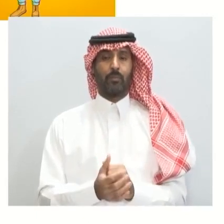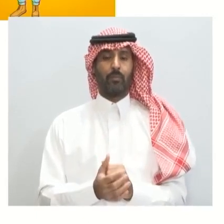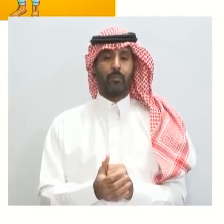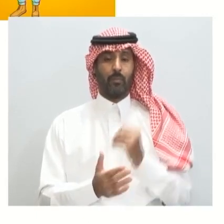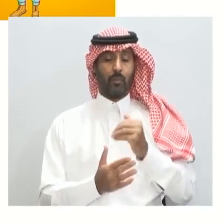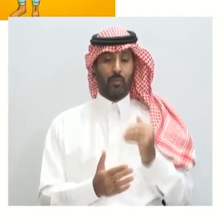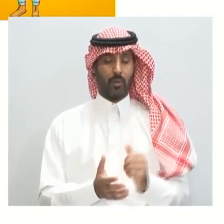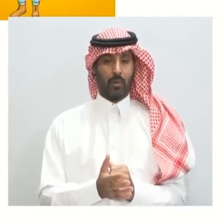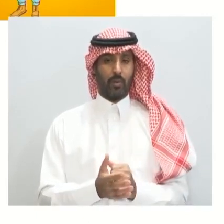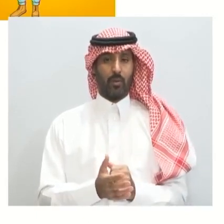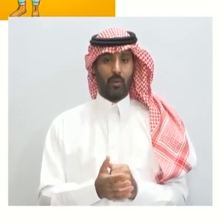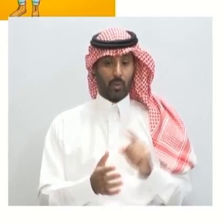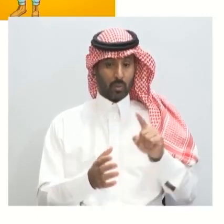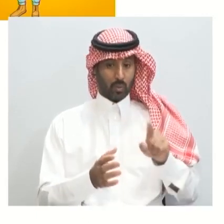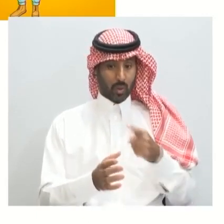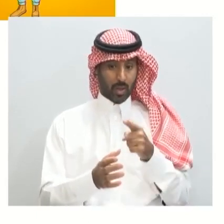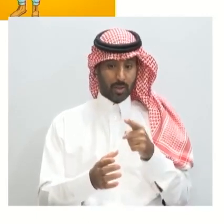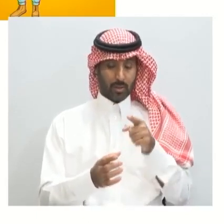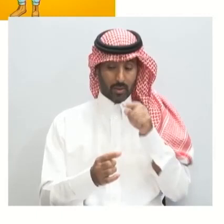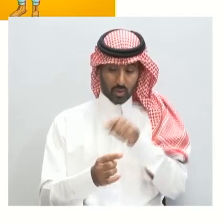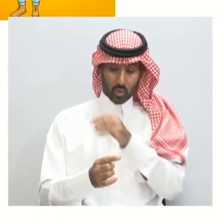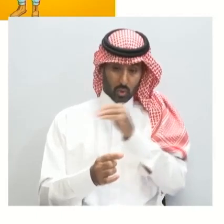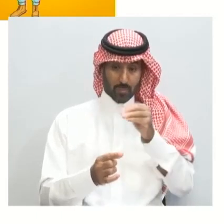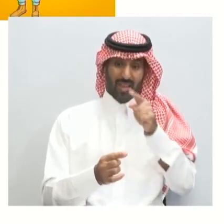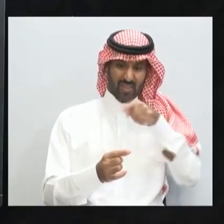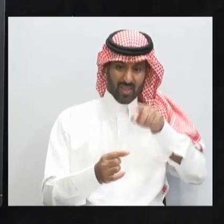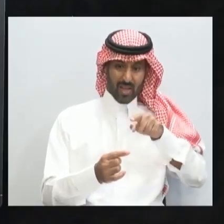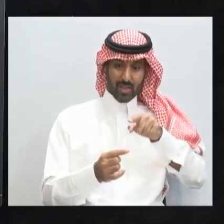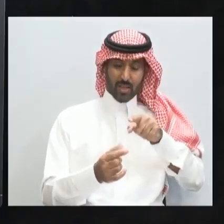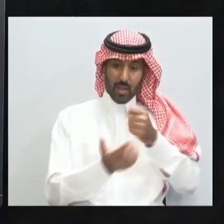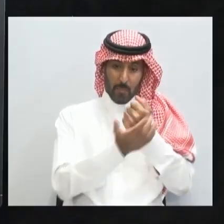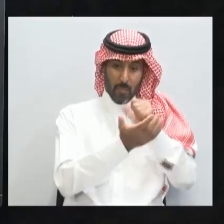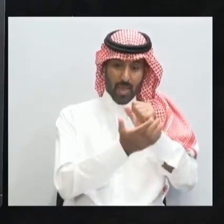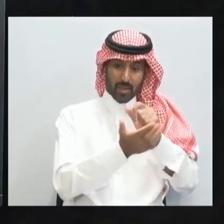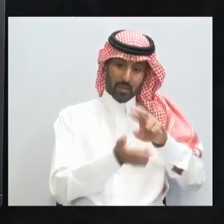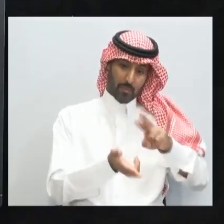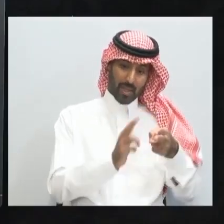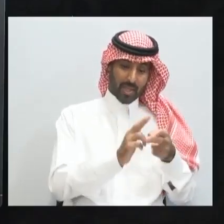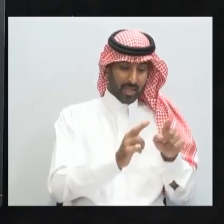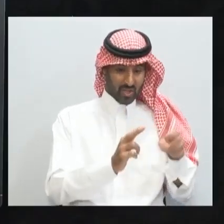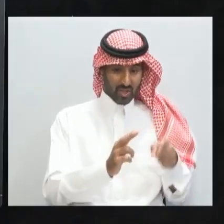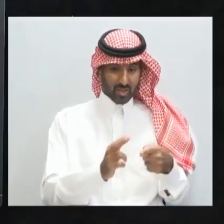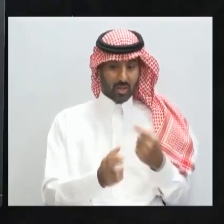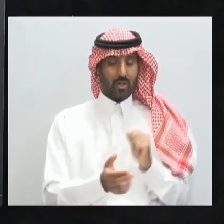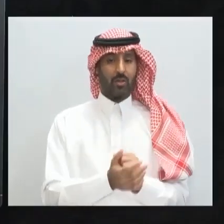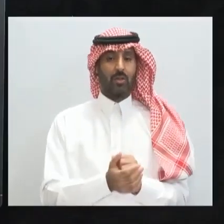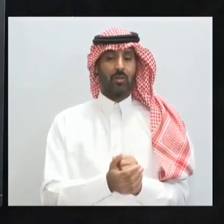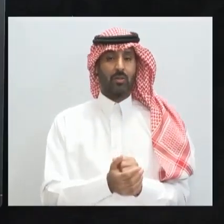Now, here we are going to correct the errors in the sentence. From the first sentence, we're going to just read and see what is the error and correct